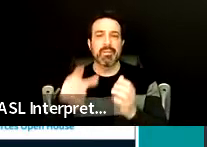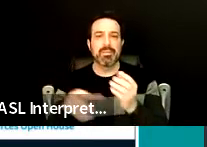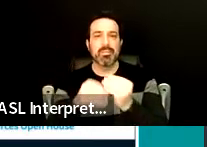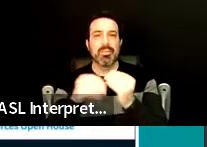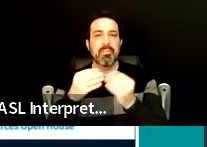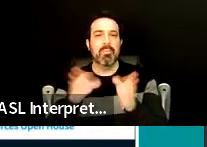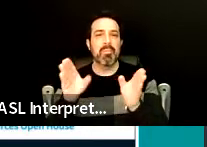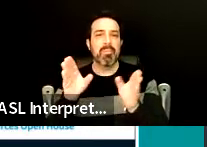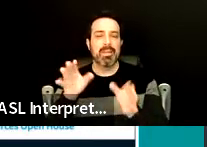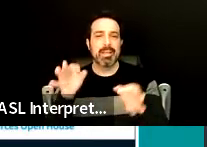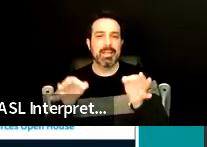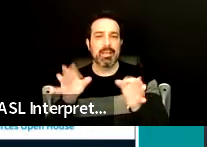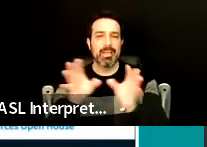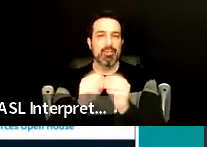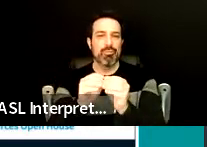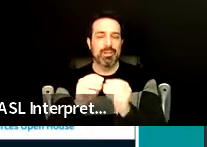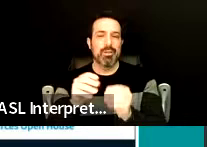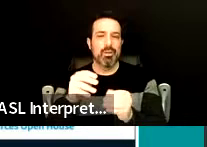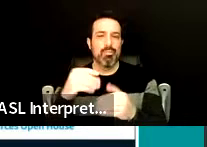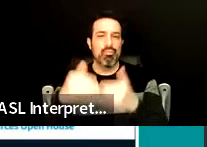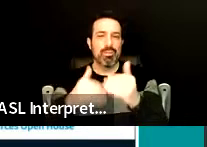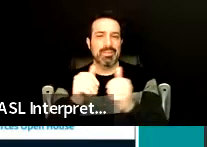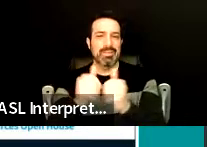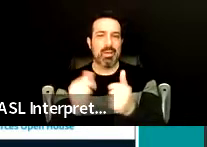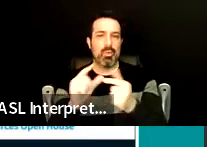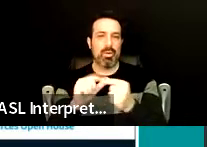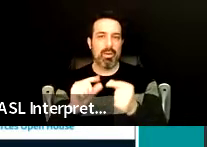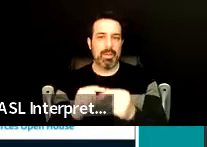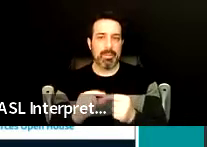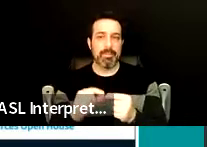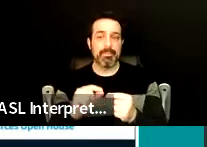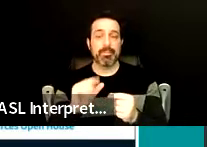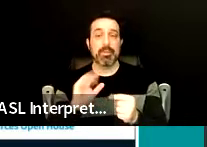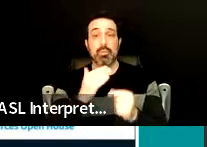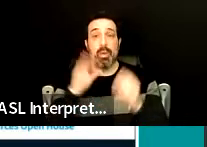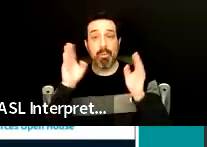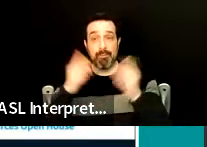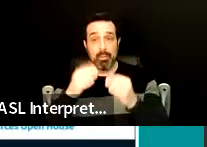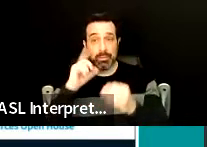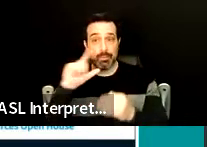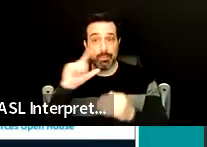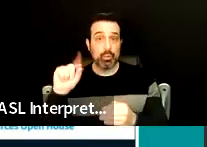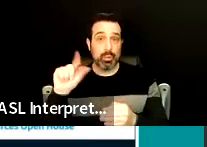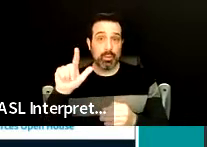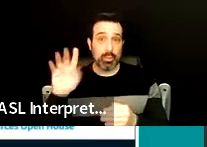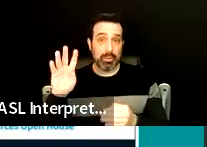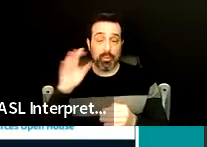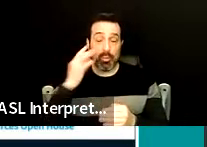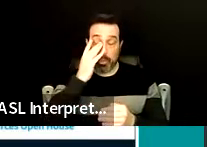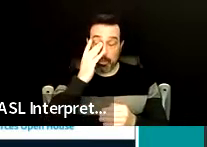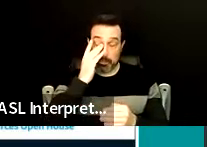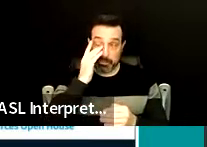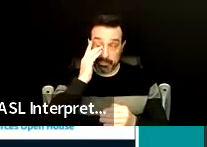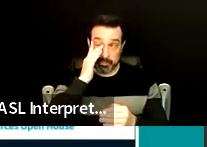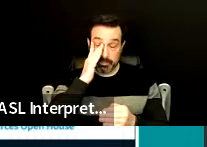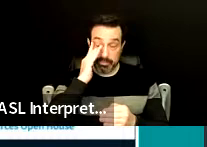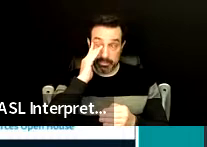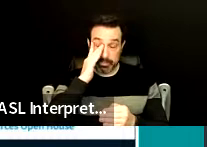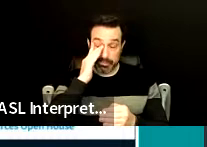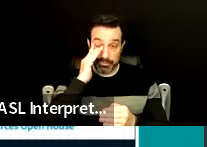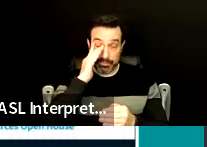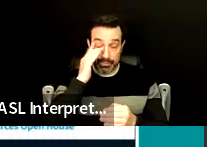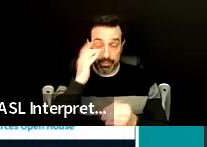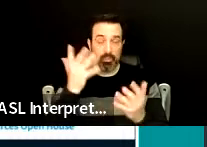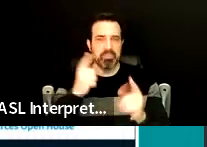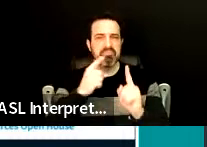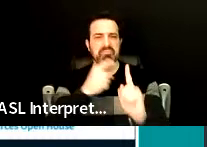process, and how to comment. So our focus for 2024, once again, is going to be